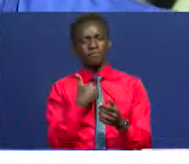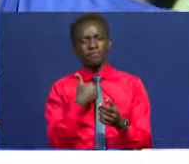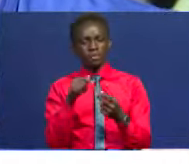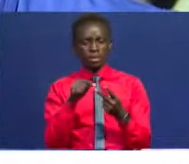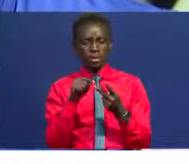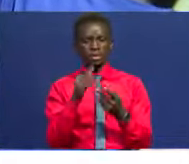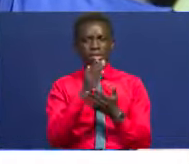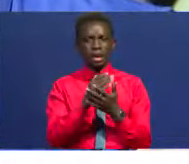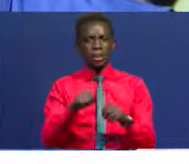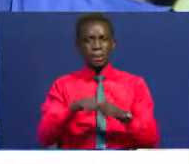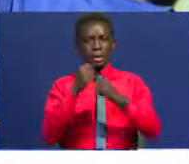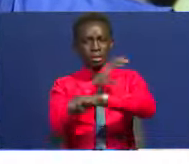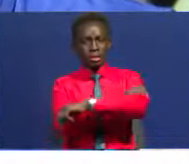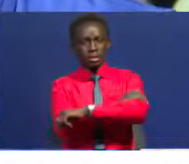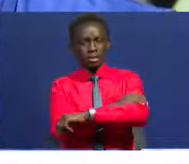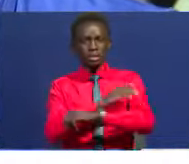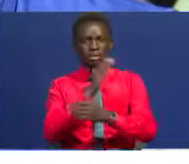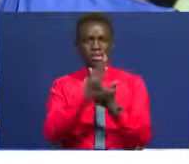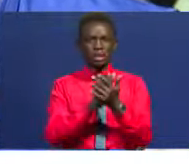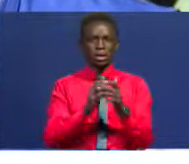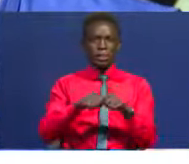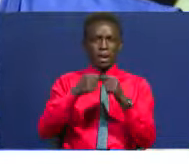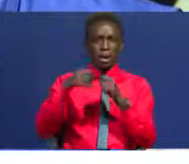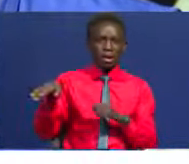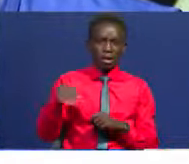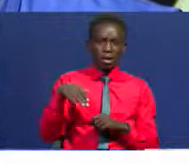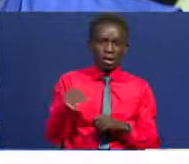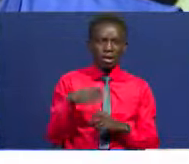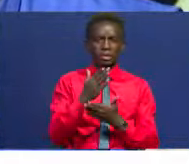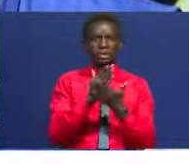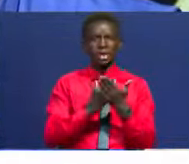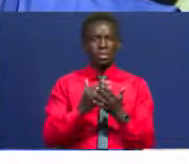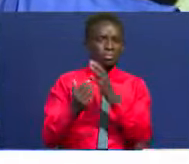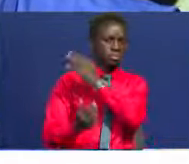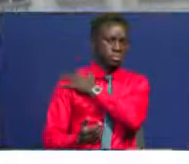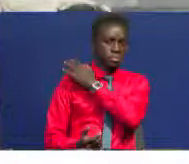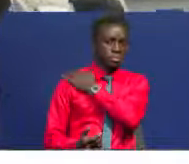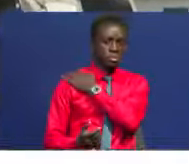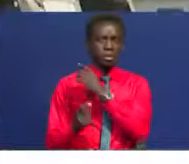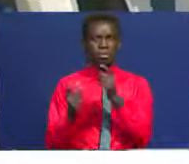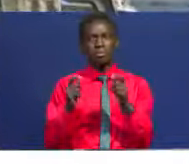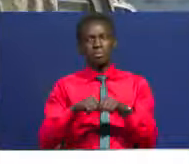wengine wamevunjika mikono, wengine wamevunjika mabega. Kwa hivyo ni polisi yote wameleta mambo haya.